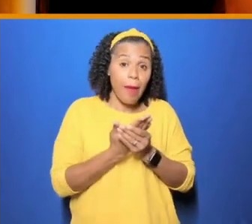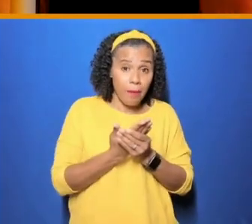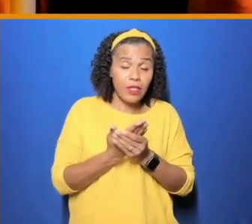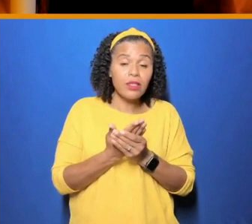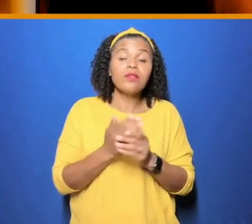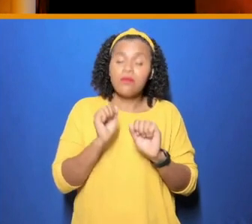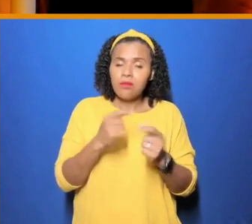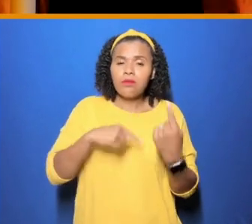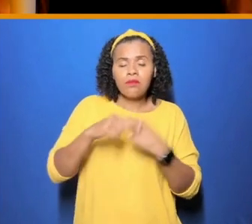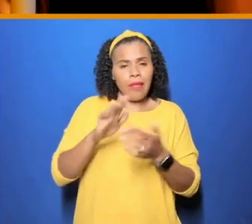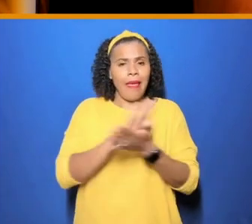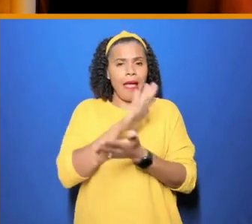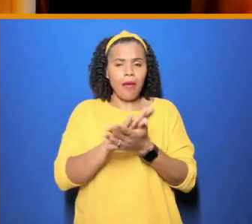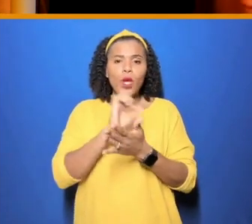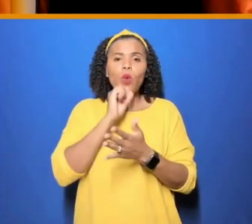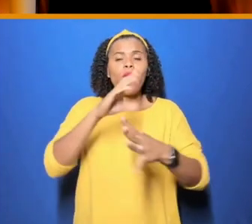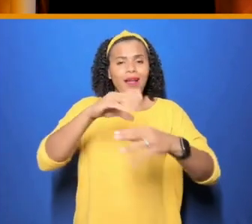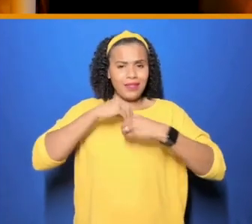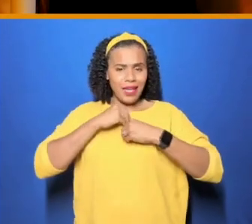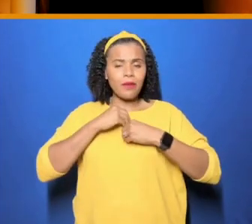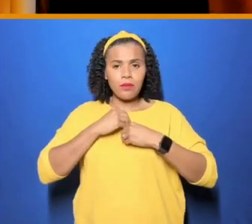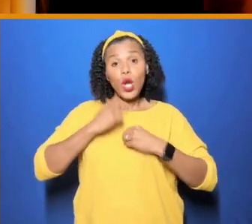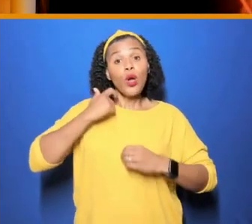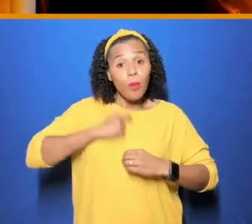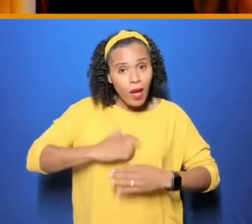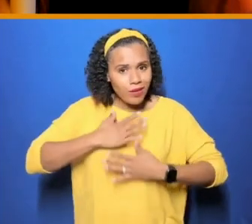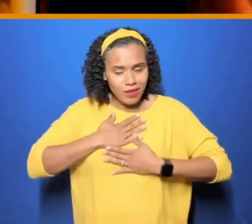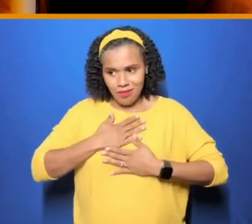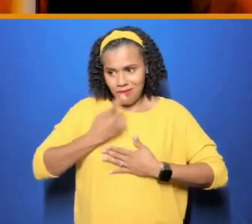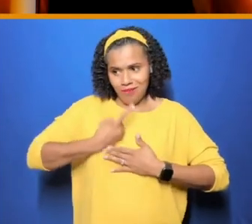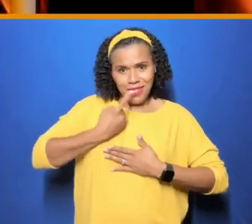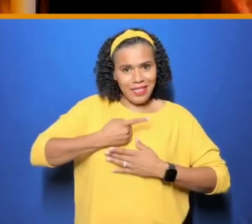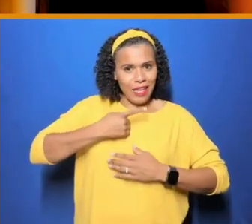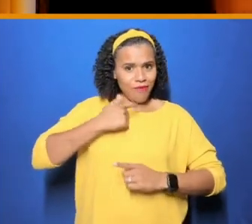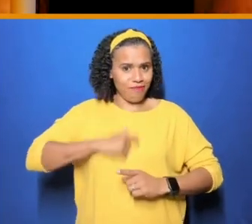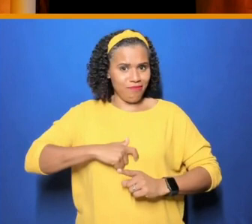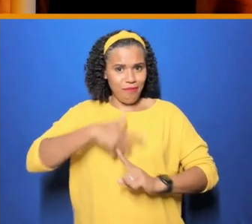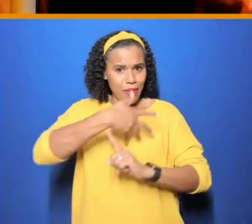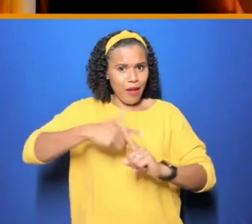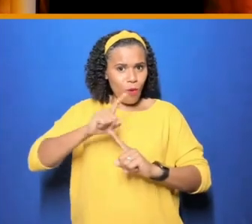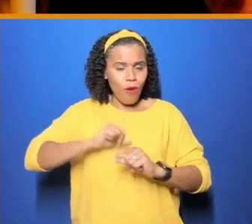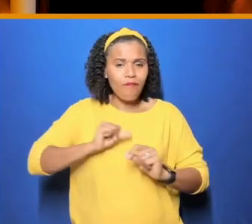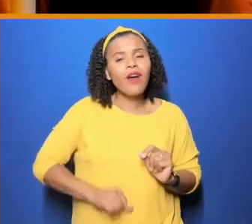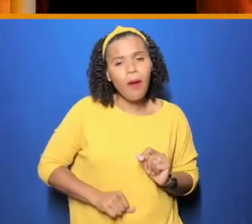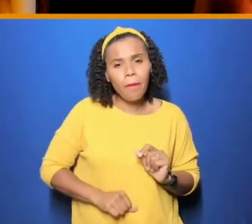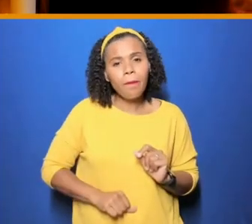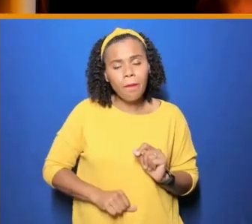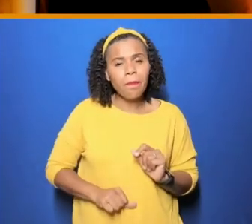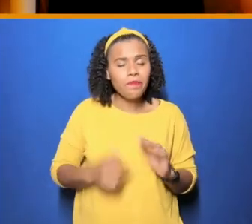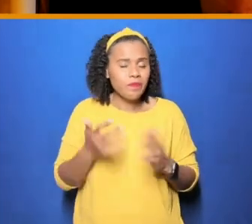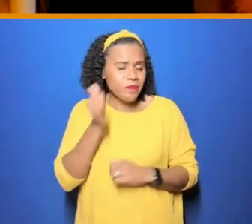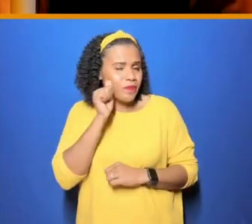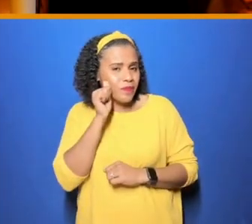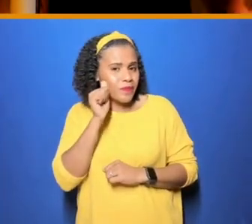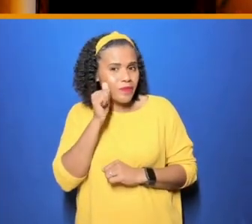happy to accept the amendment. Well, I am personally, as a farmer myself, I'm very, very much aware that of